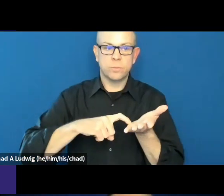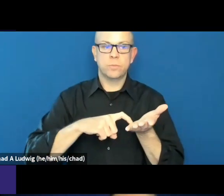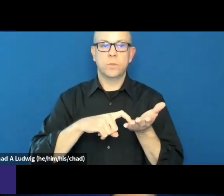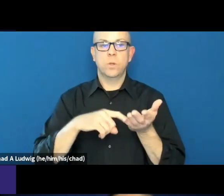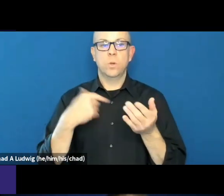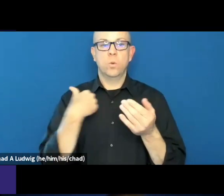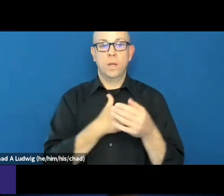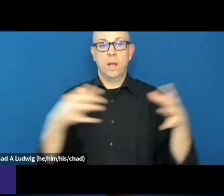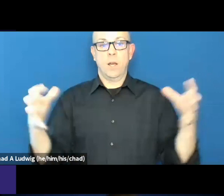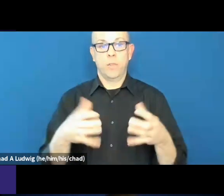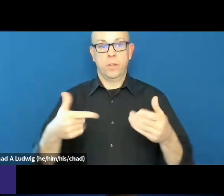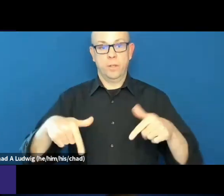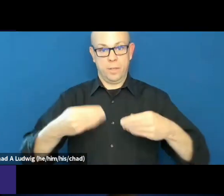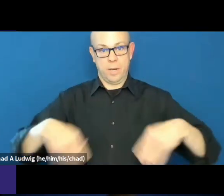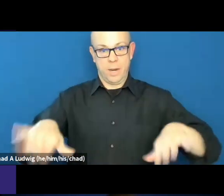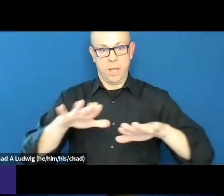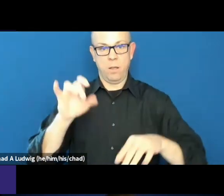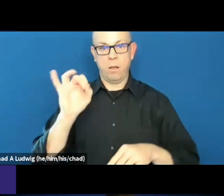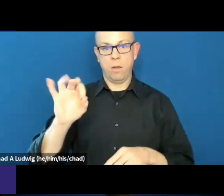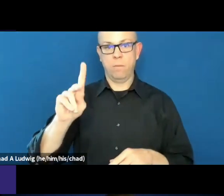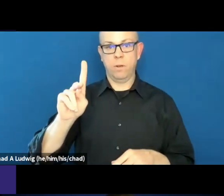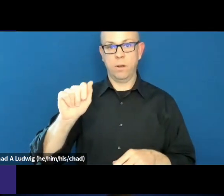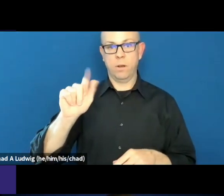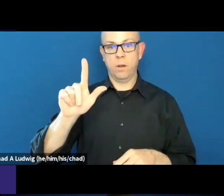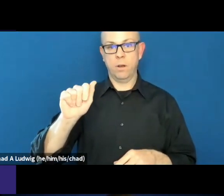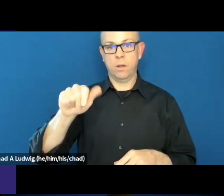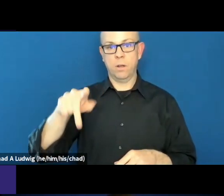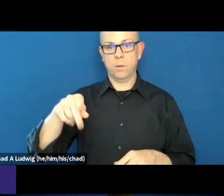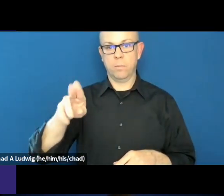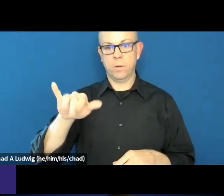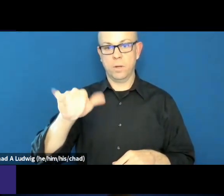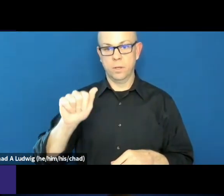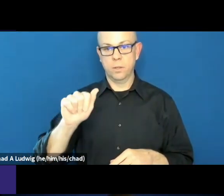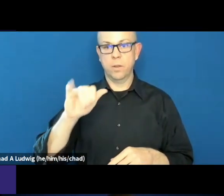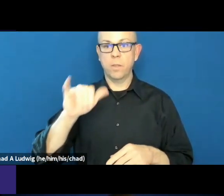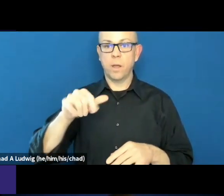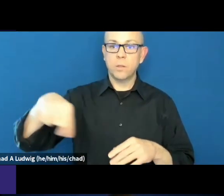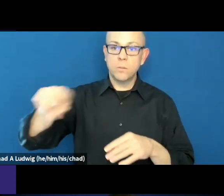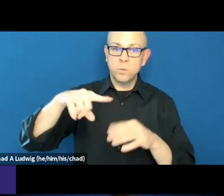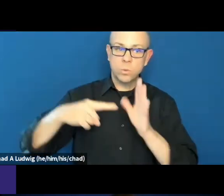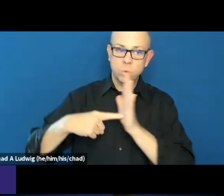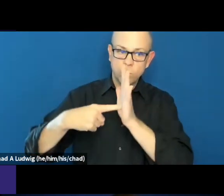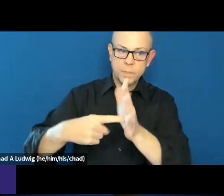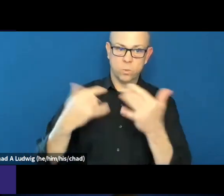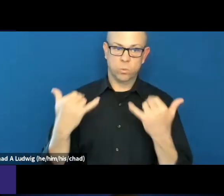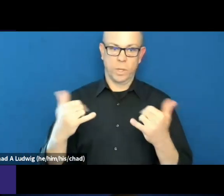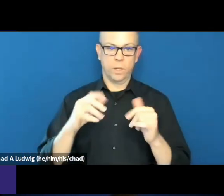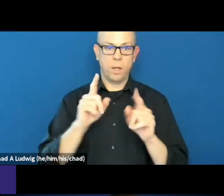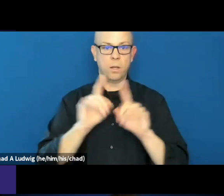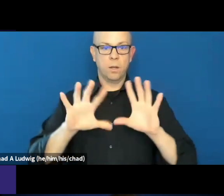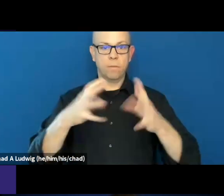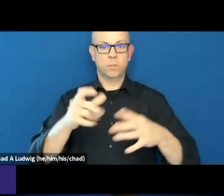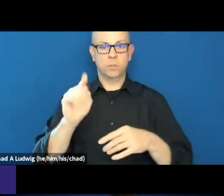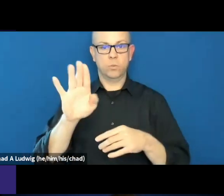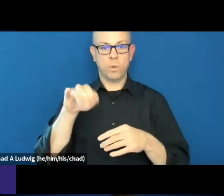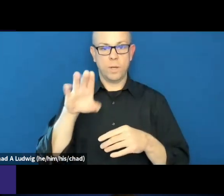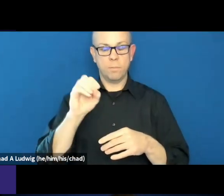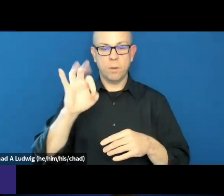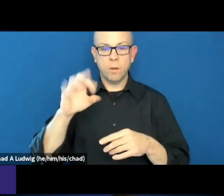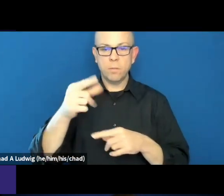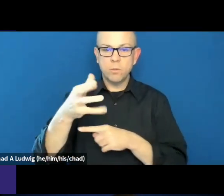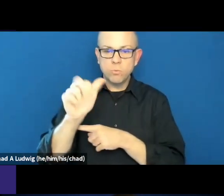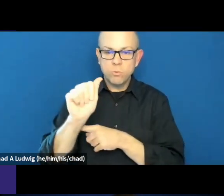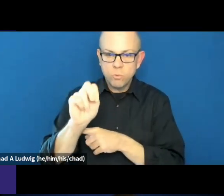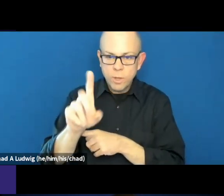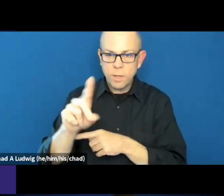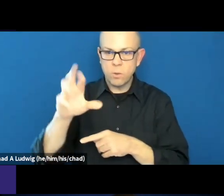So I'd like to also do a land acknowledgement. We're gathered on the land of the Kalapuya, who are represented today